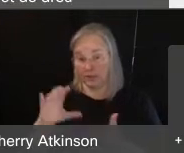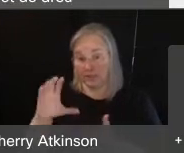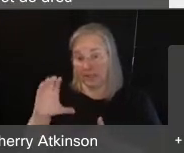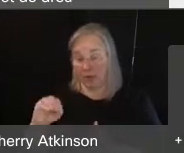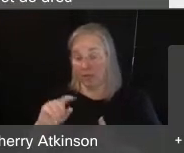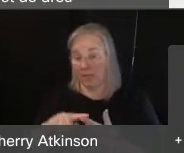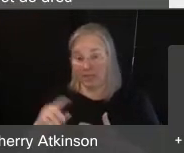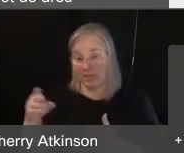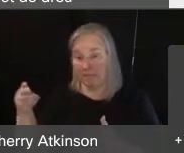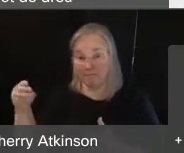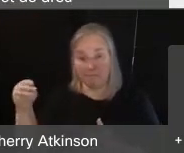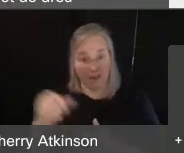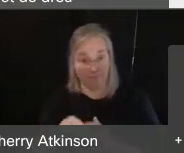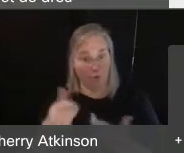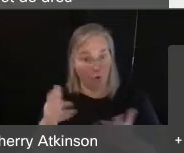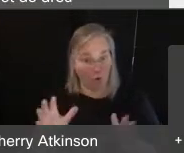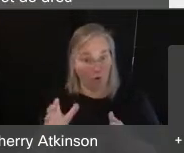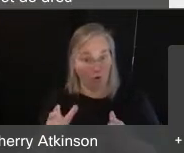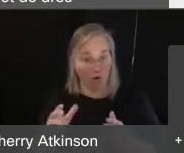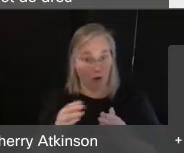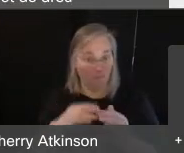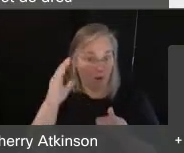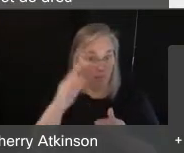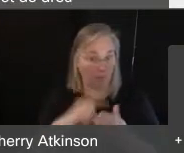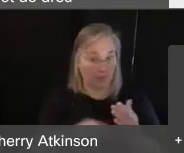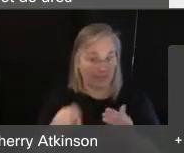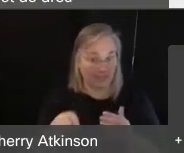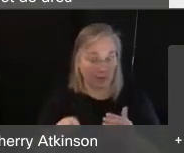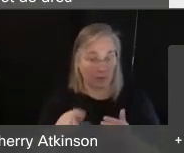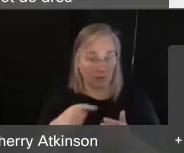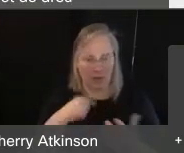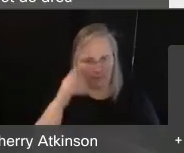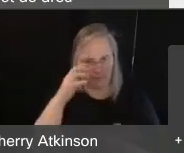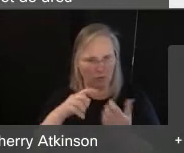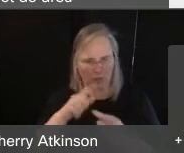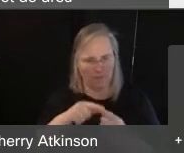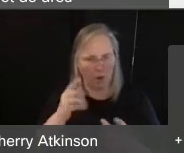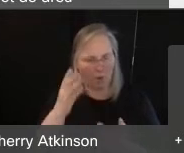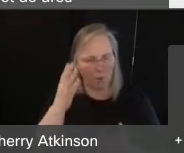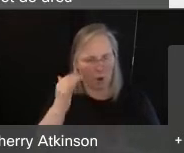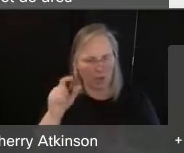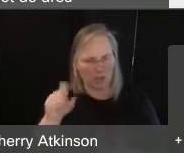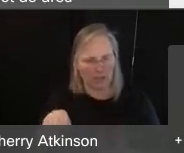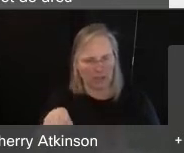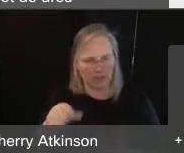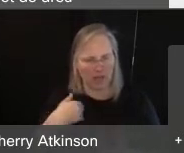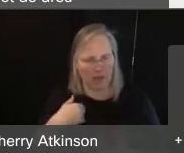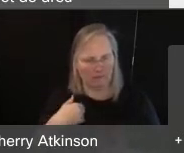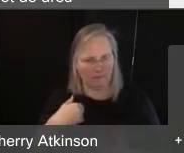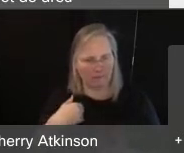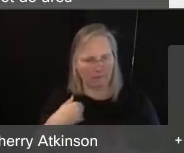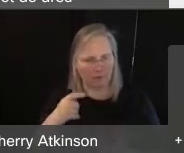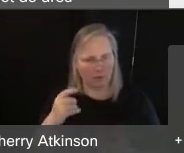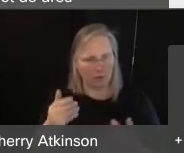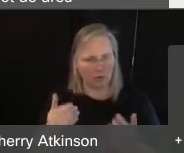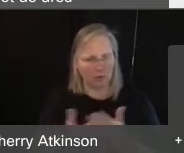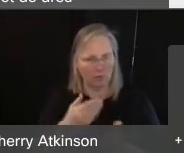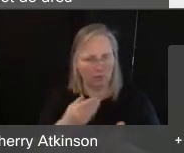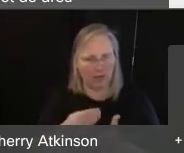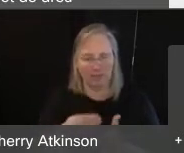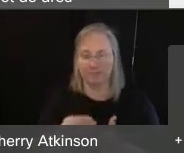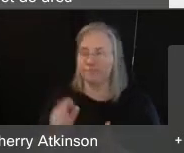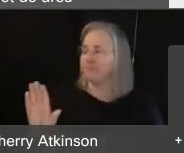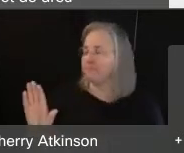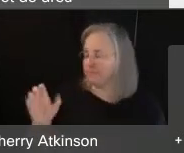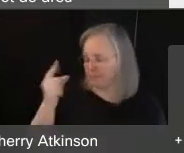was necessary? So I'm confused as to why there would be a need for even more money. So I think there